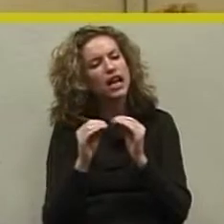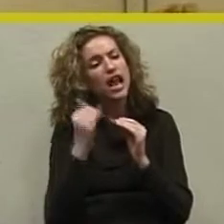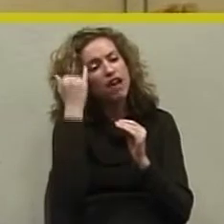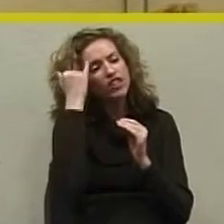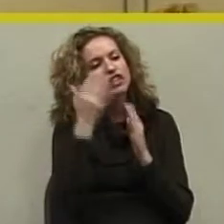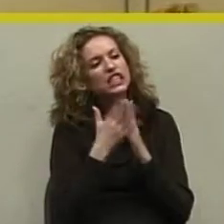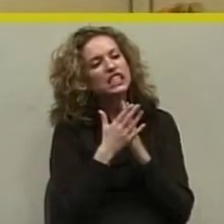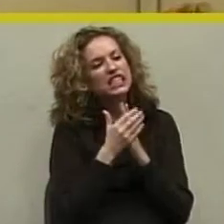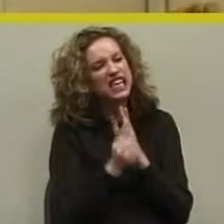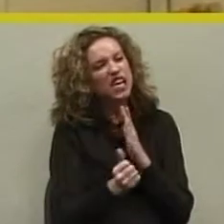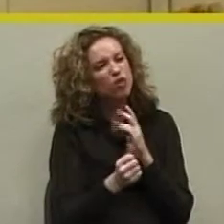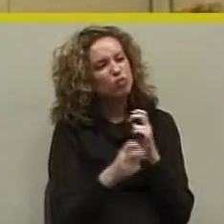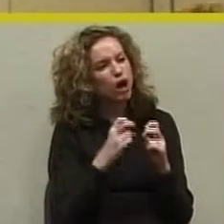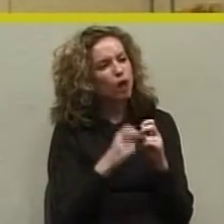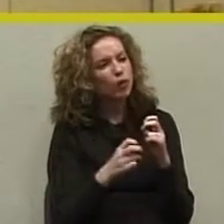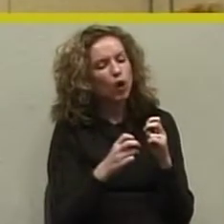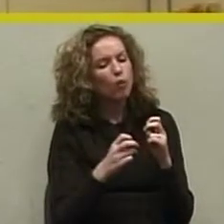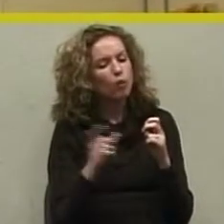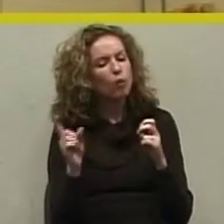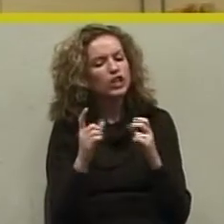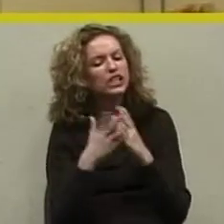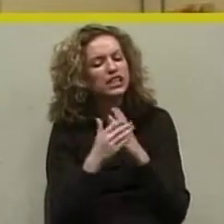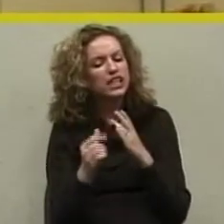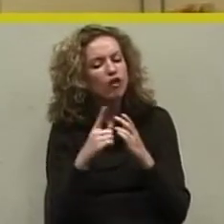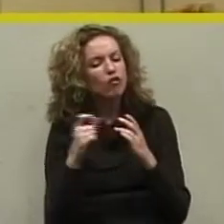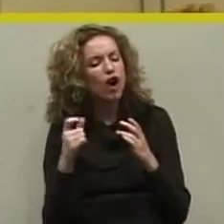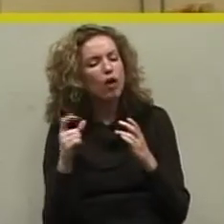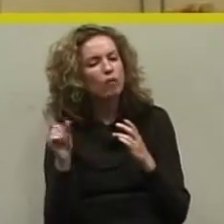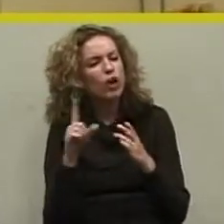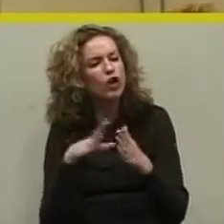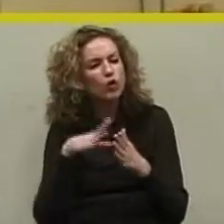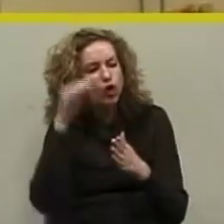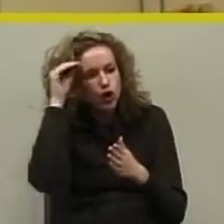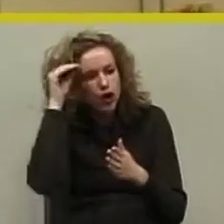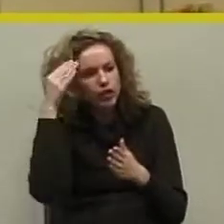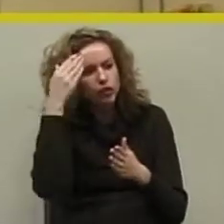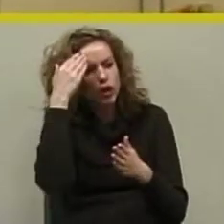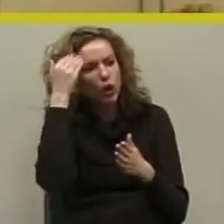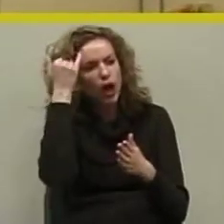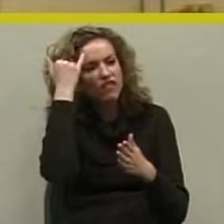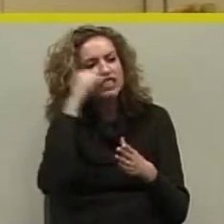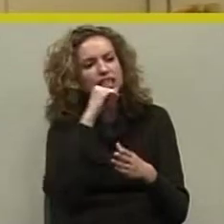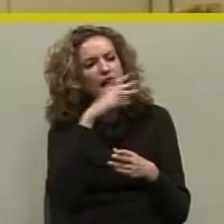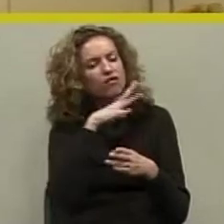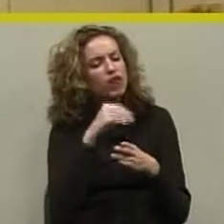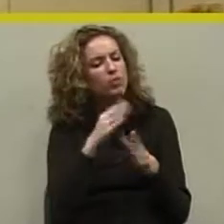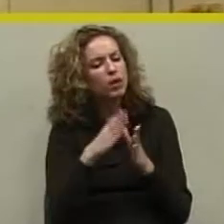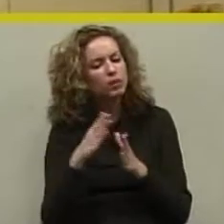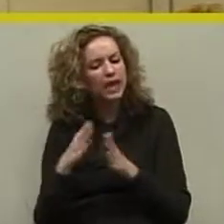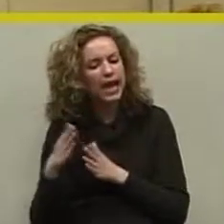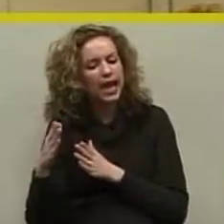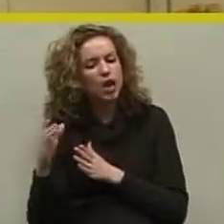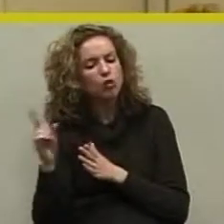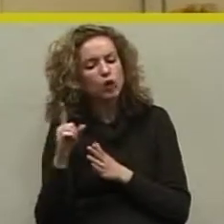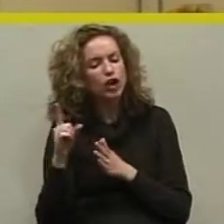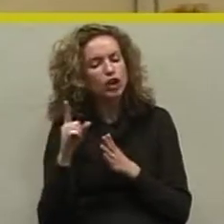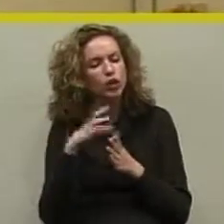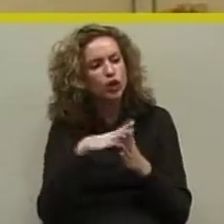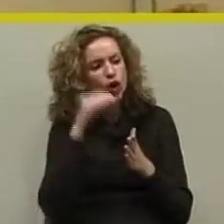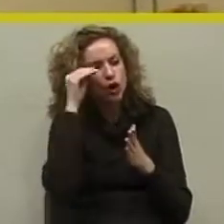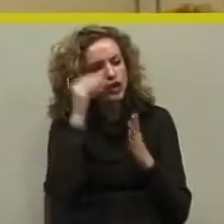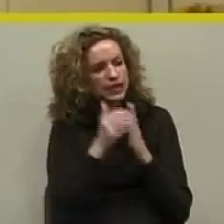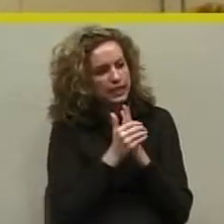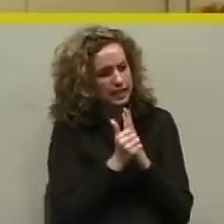here, where is the skill coming from? If in your plan you don't have some place in there where there is a skill instruction